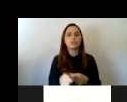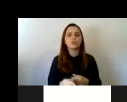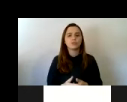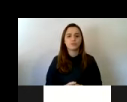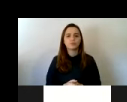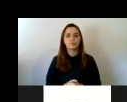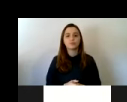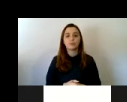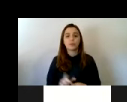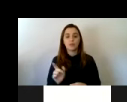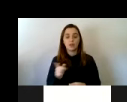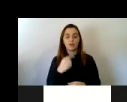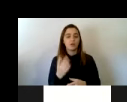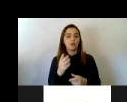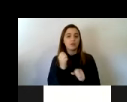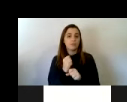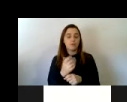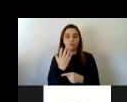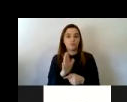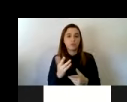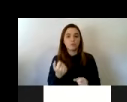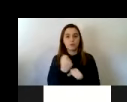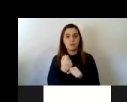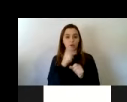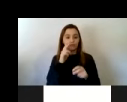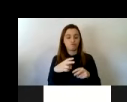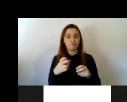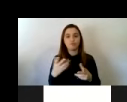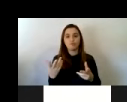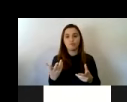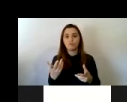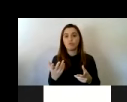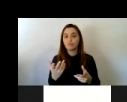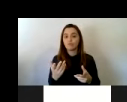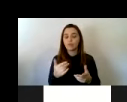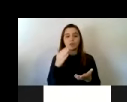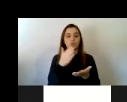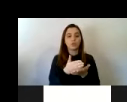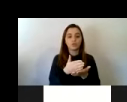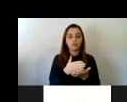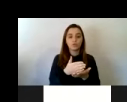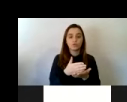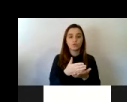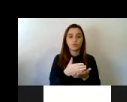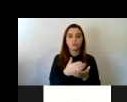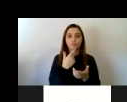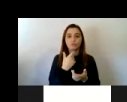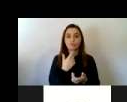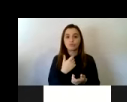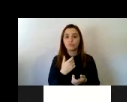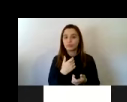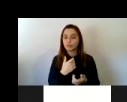get, like finding job, question about studies, question about budget and